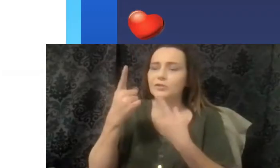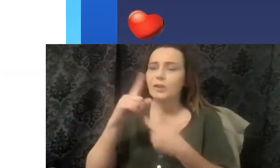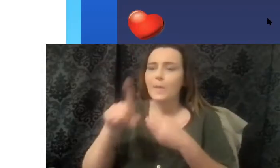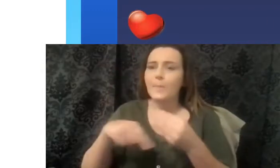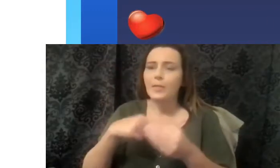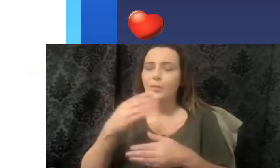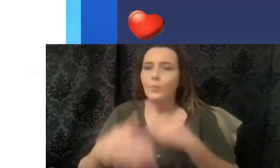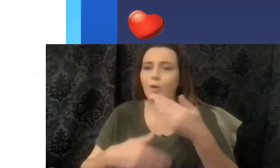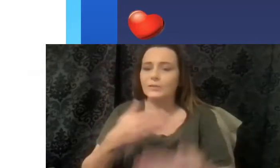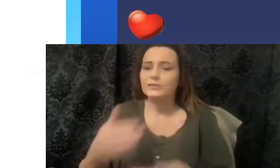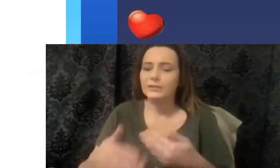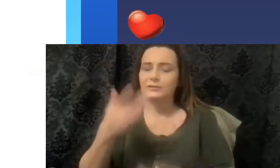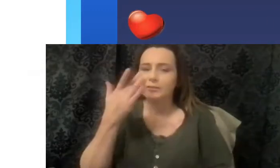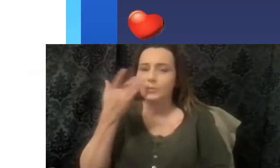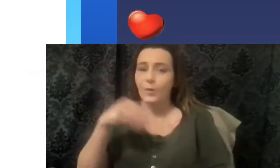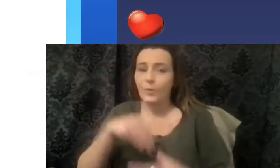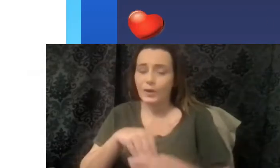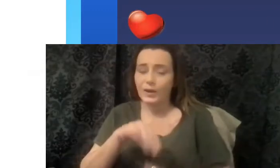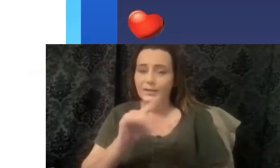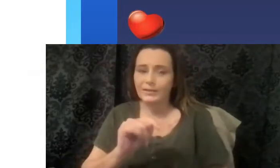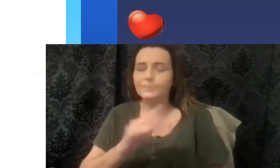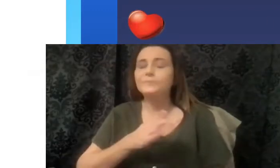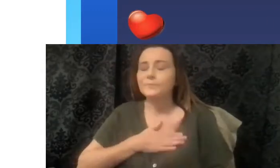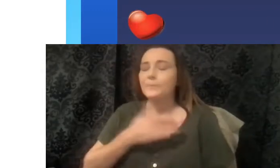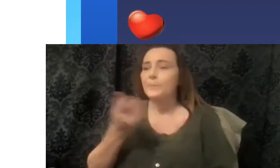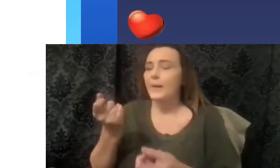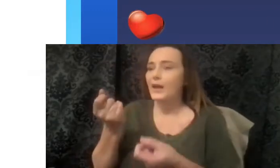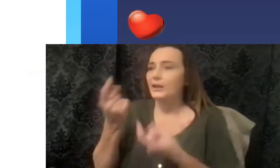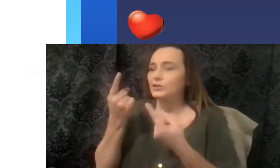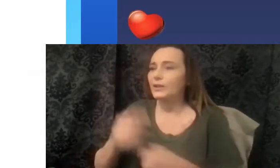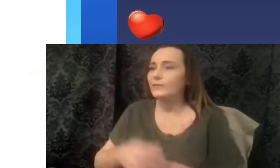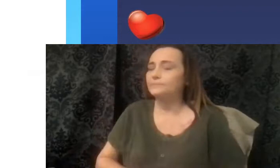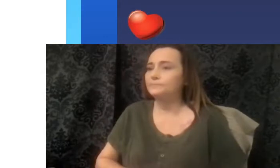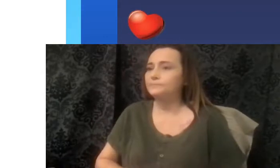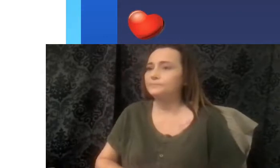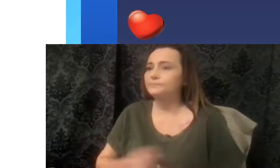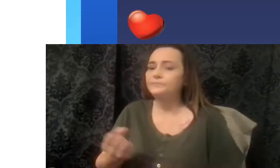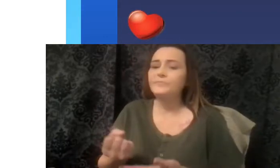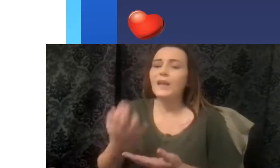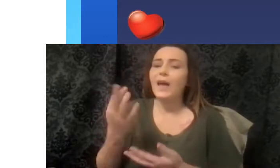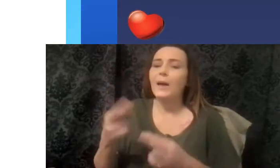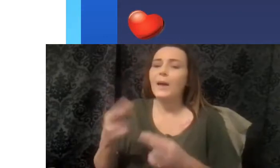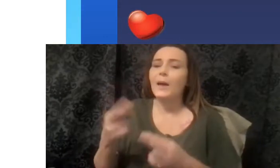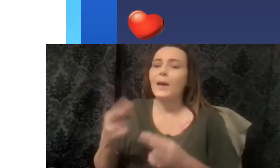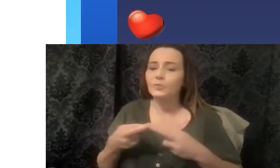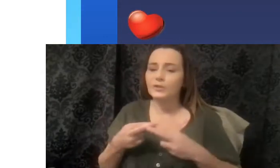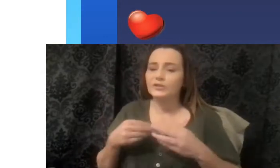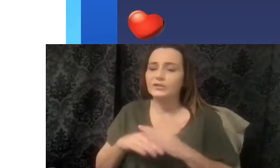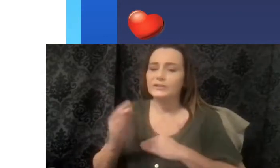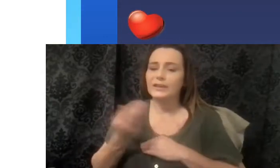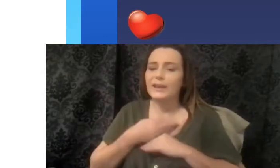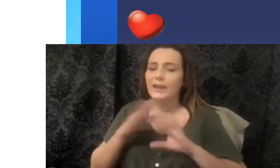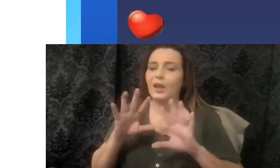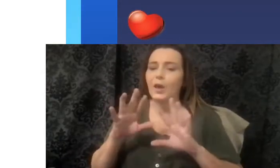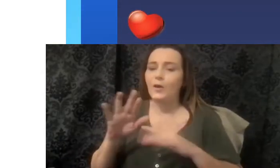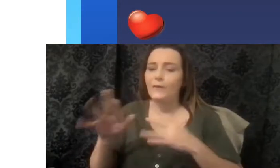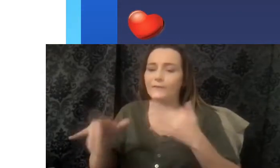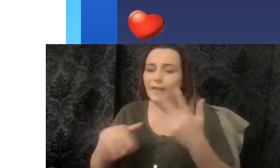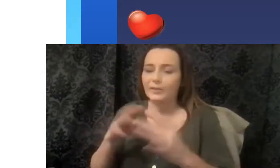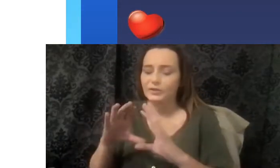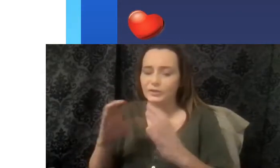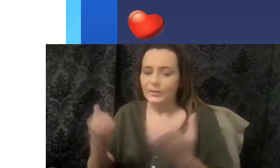process and why we're in it. My understanding, how many regions were there in our fellowship back when